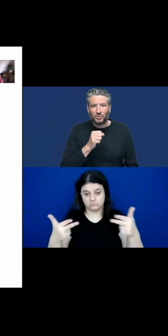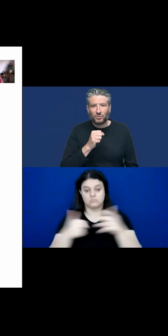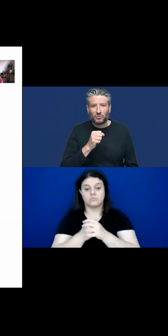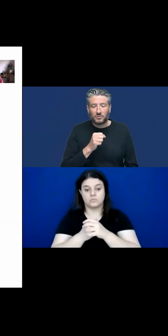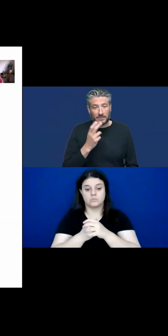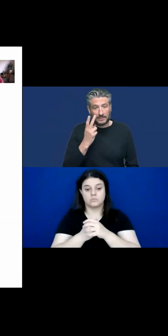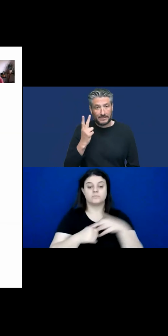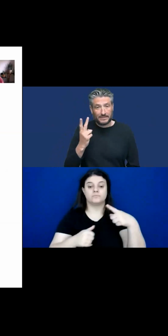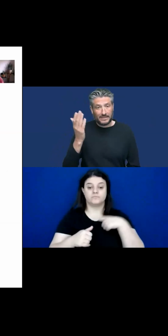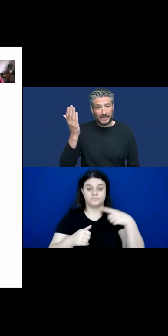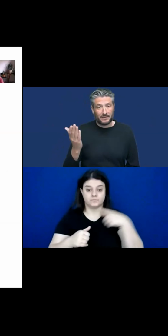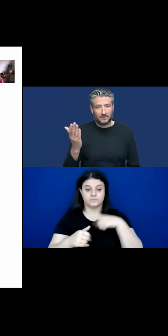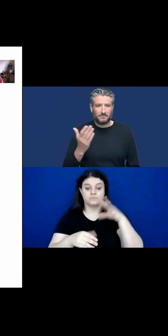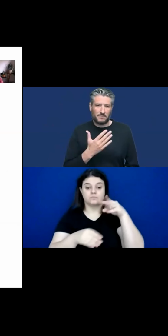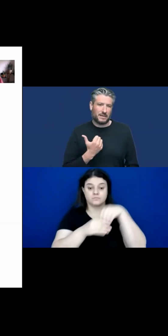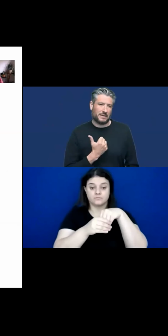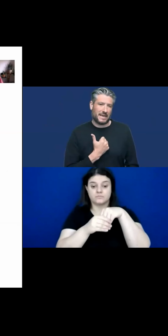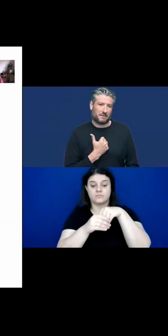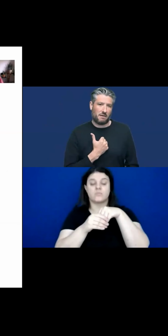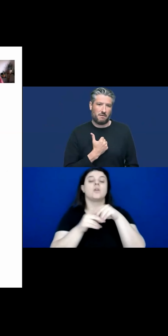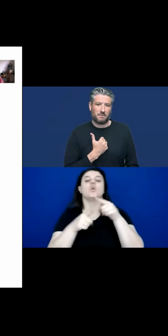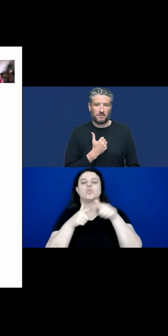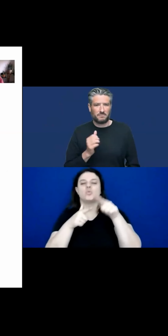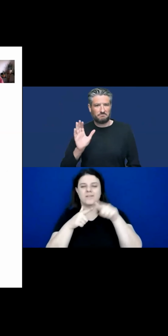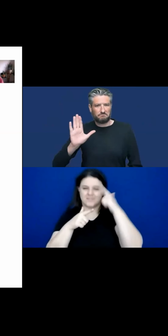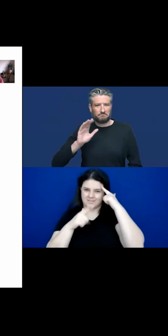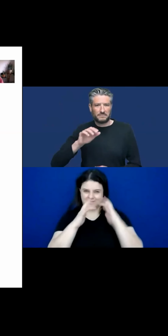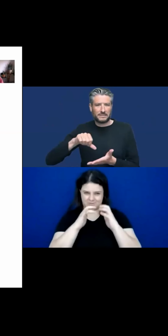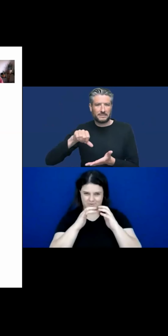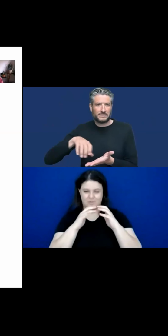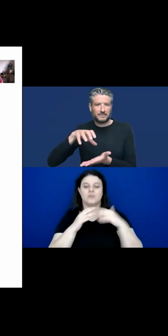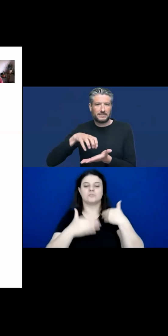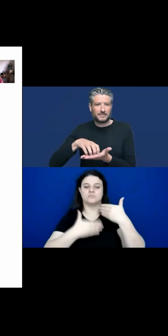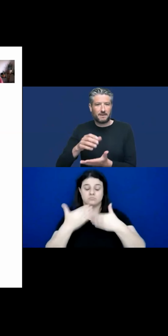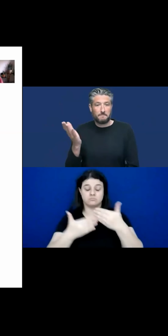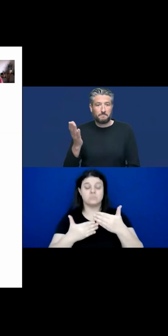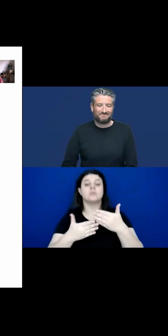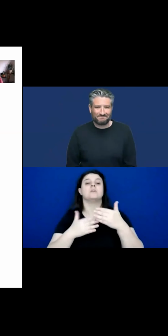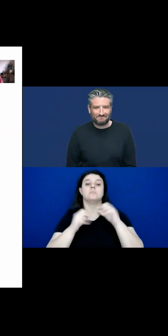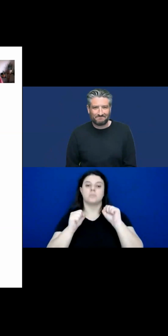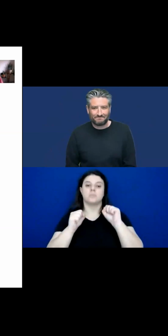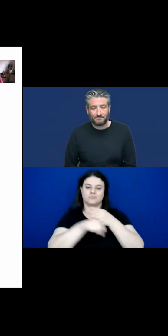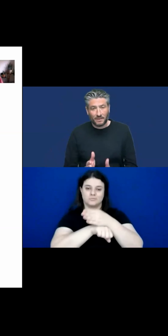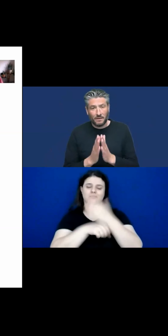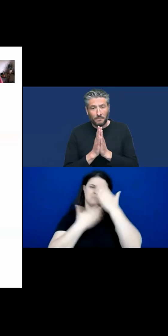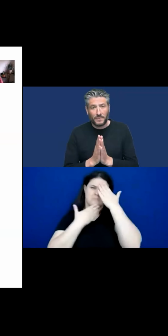Consortium on Neurodegeneration and Aging very interesting. Thank you very much for your attention.